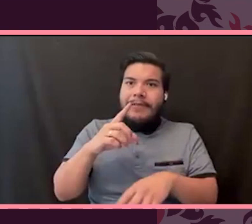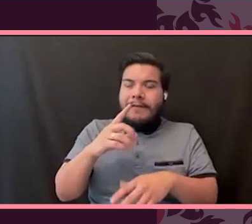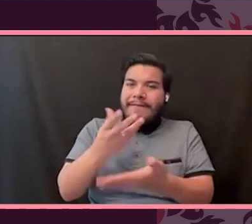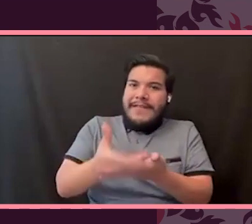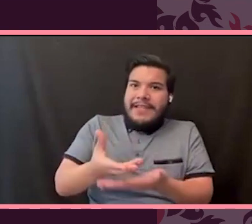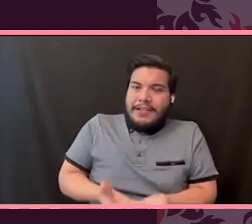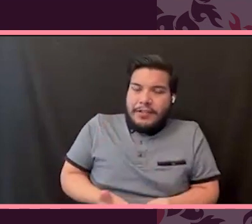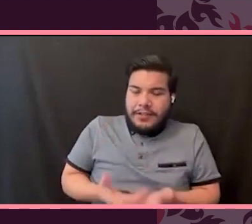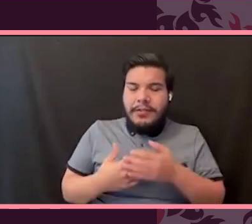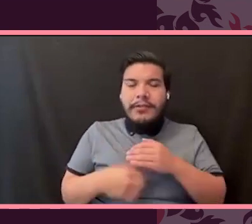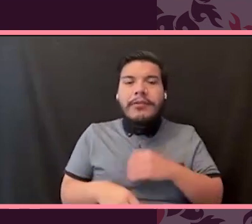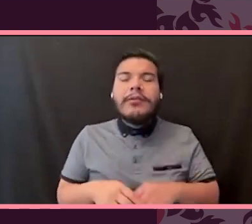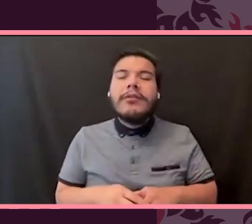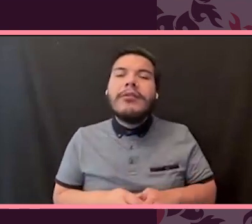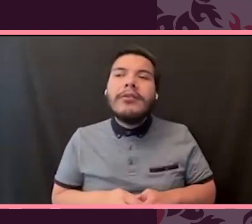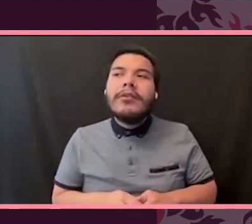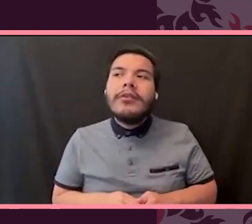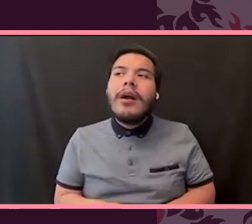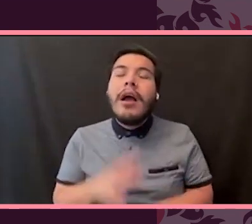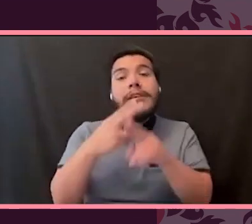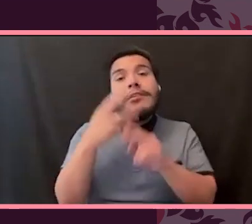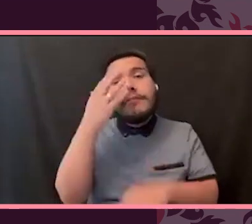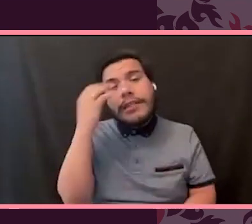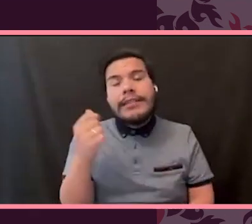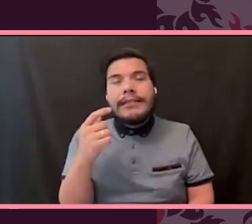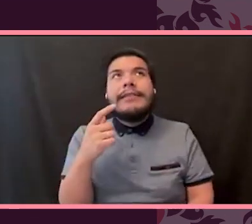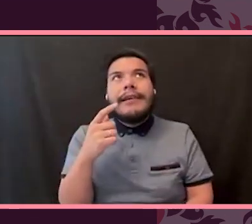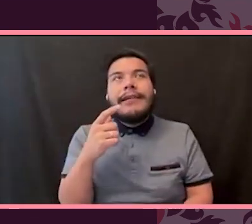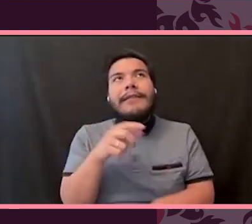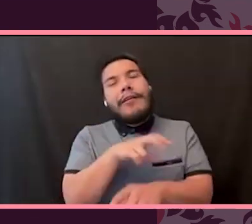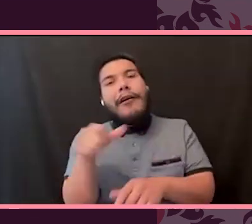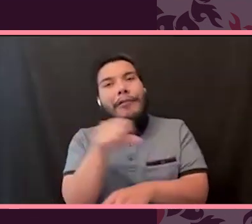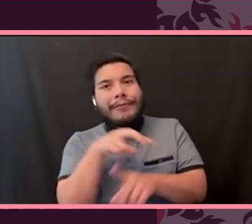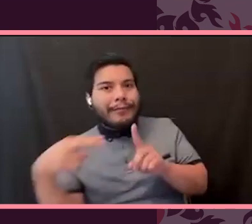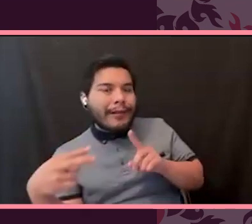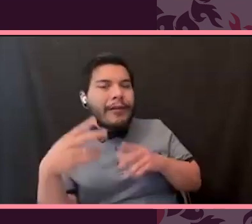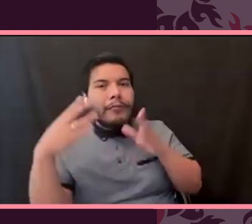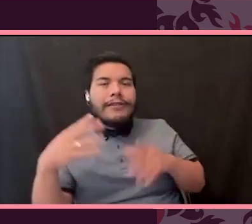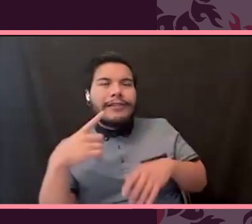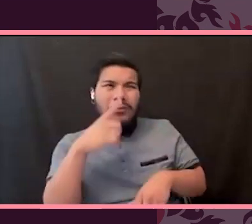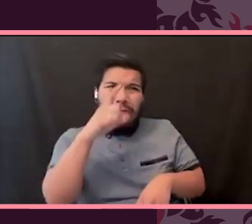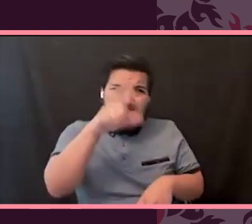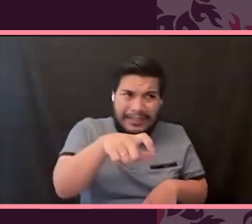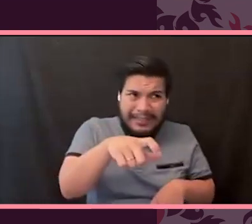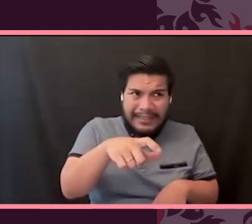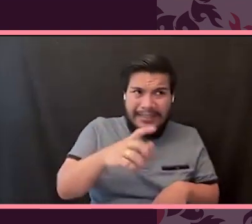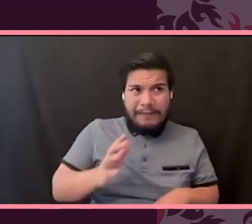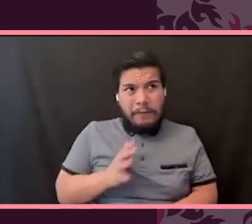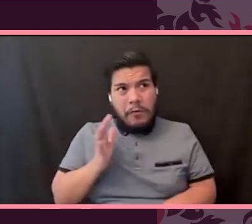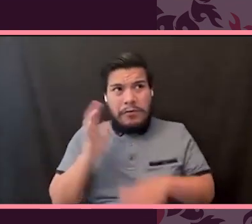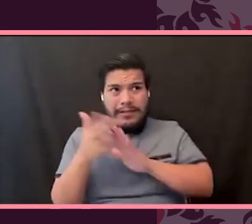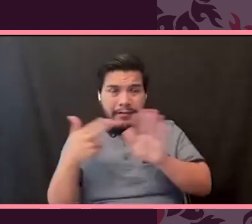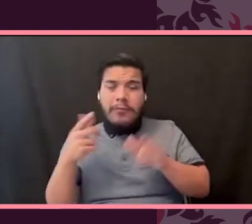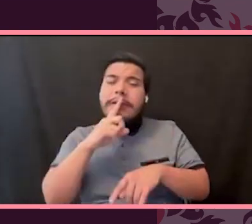just kind of mention, just because I see it on the end of this, someone mentioned, like, do you need to get a formal diagnosis? And I always say that it depends